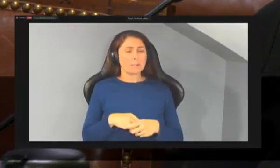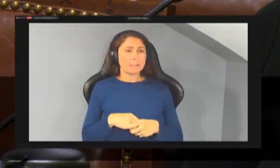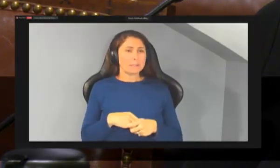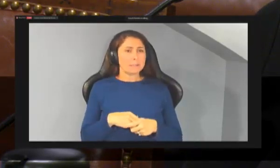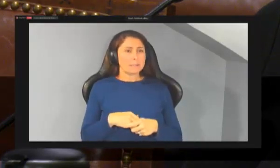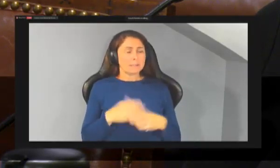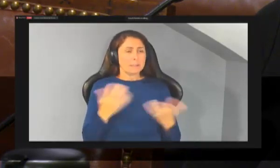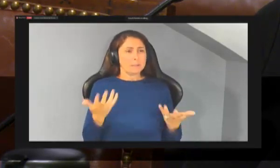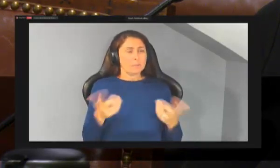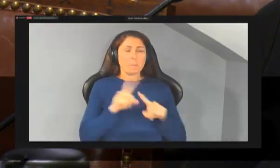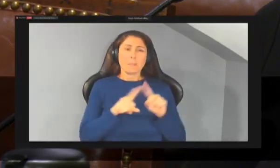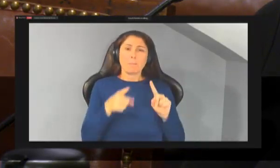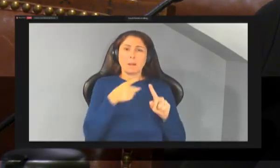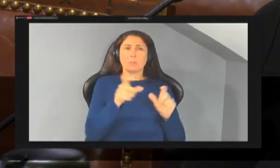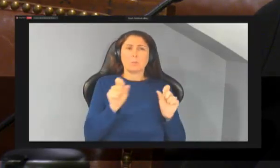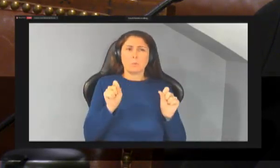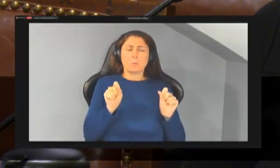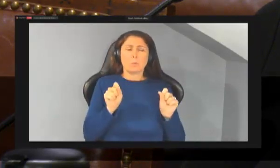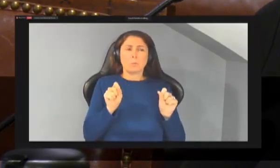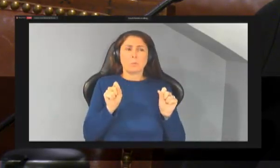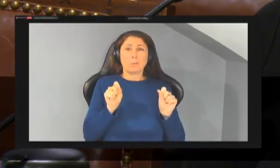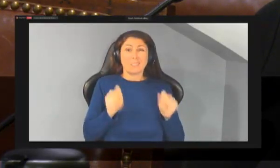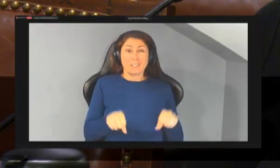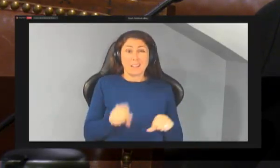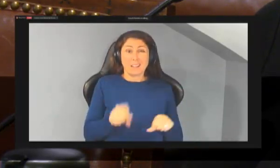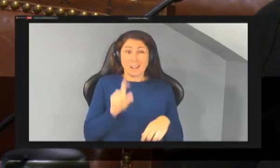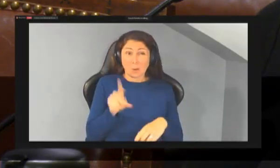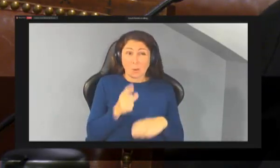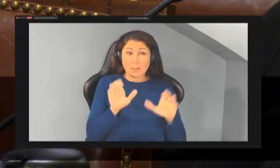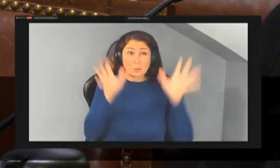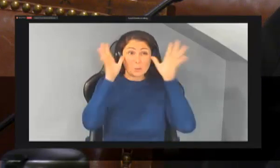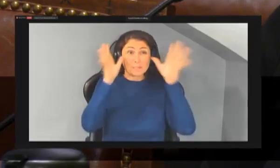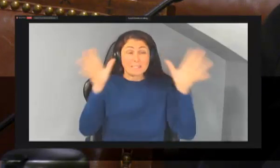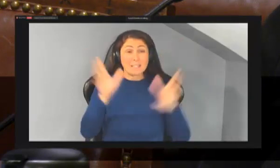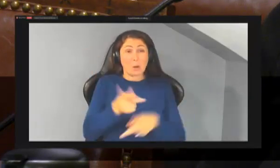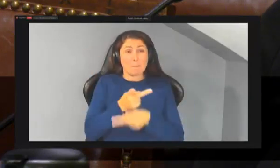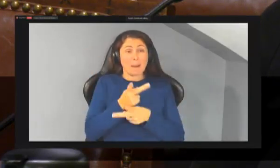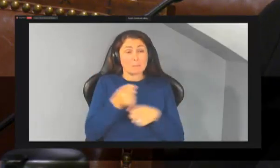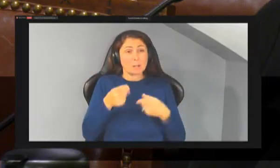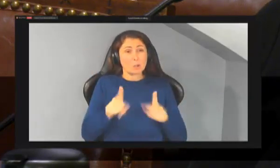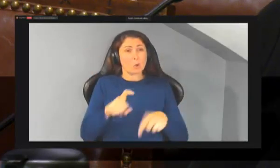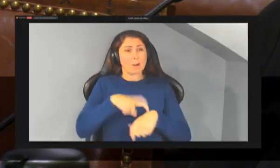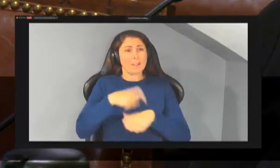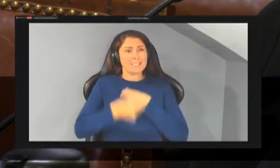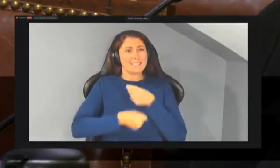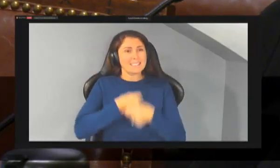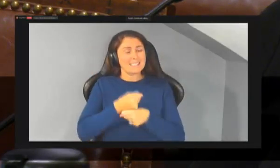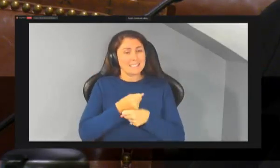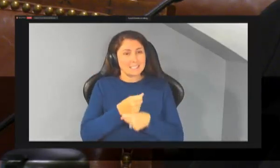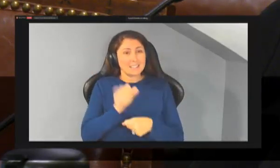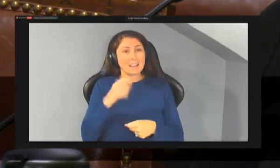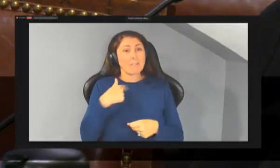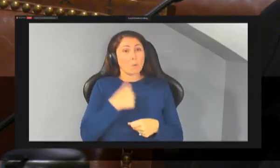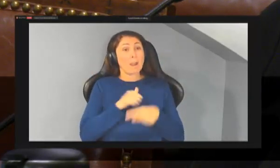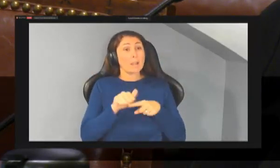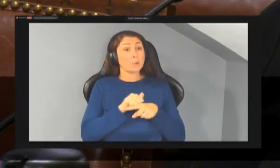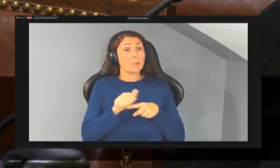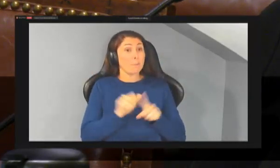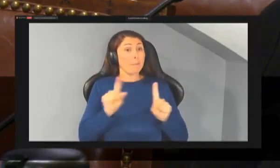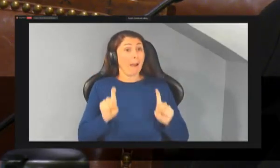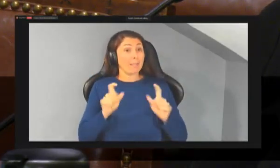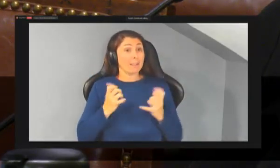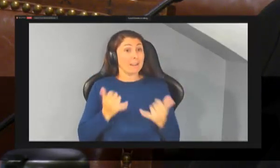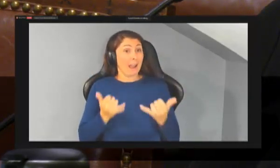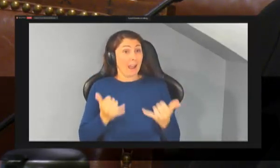but you can only, you know, do deer management in season. And so if we do the pilot now, then we